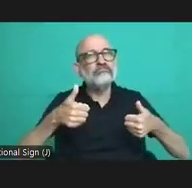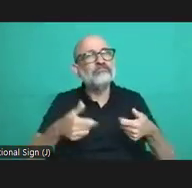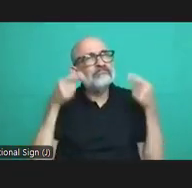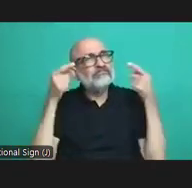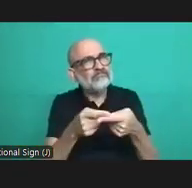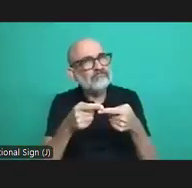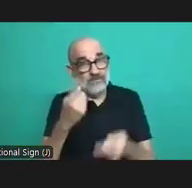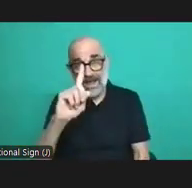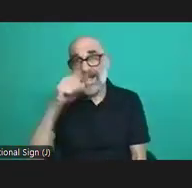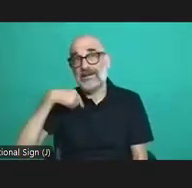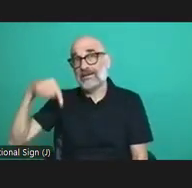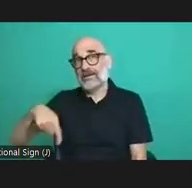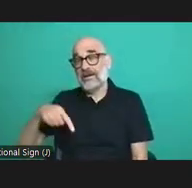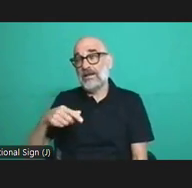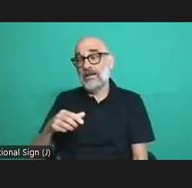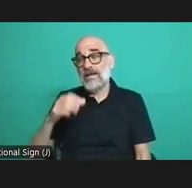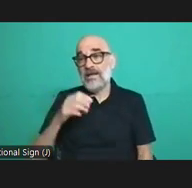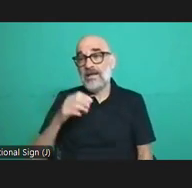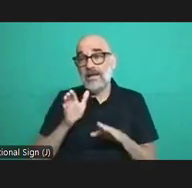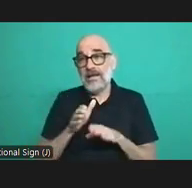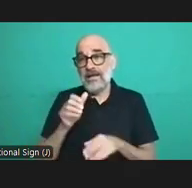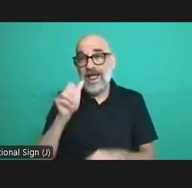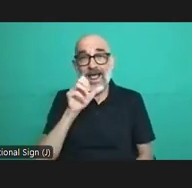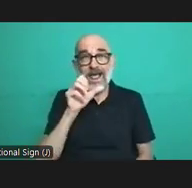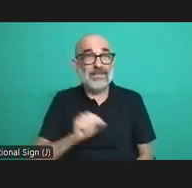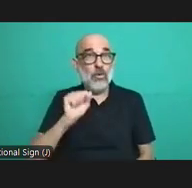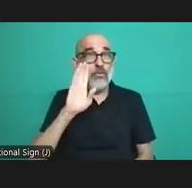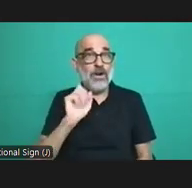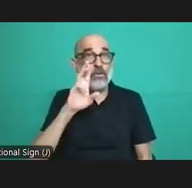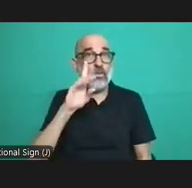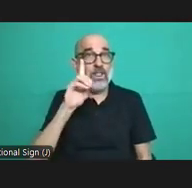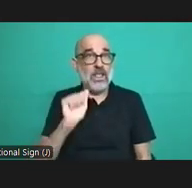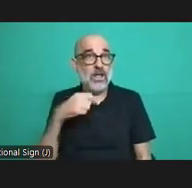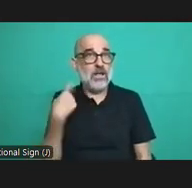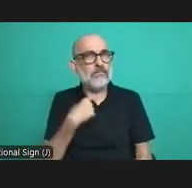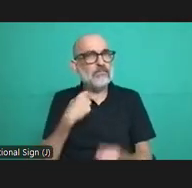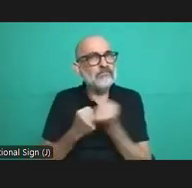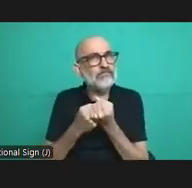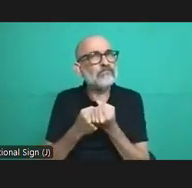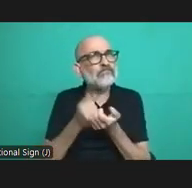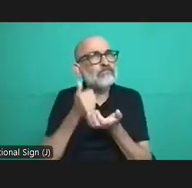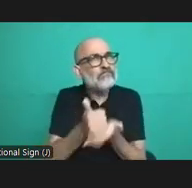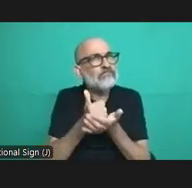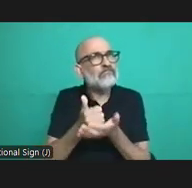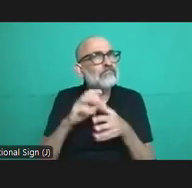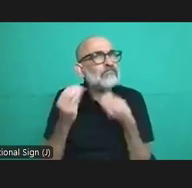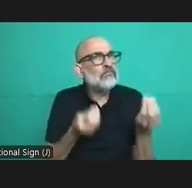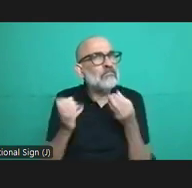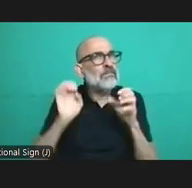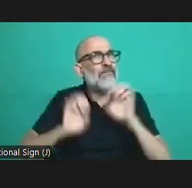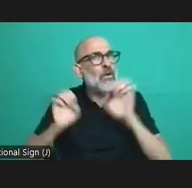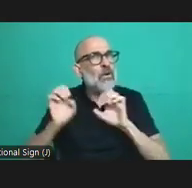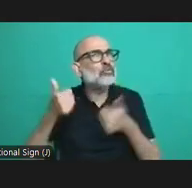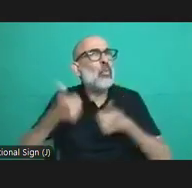our strengths and our weaknesses and areas for improvement. And I feel that, we really need to take the opportunity